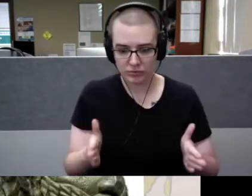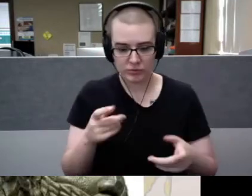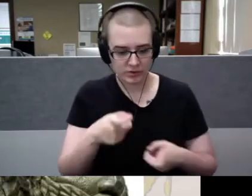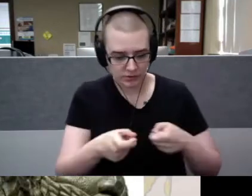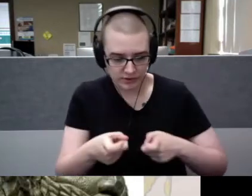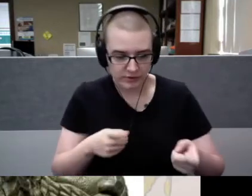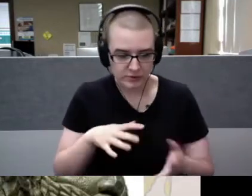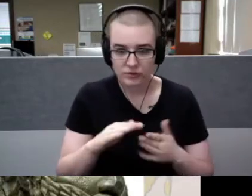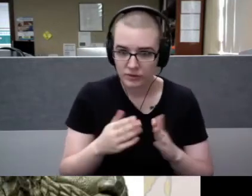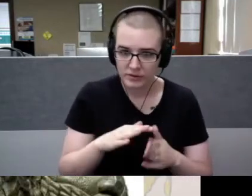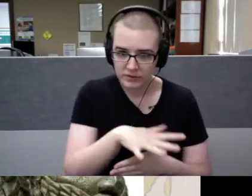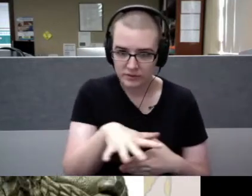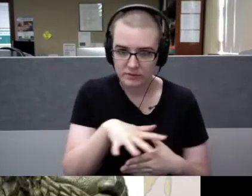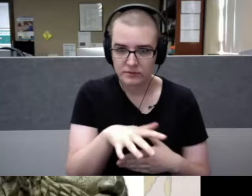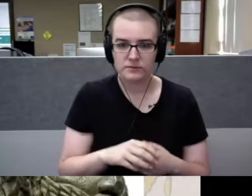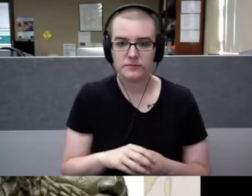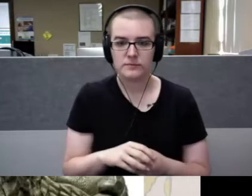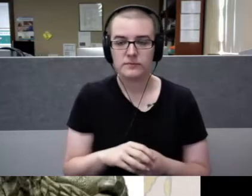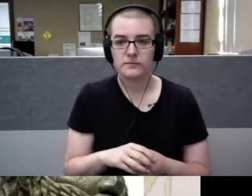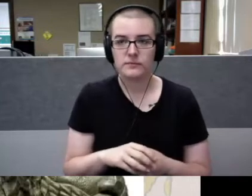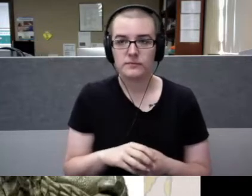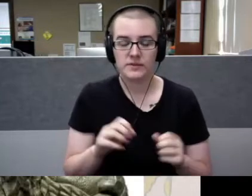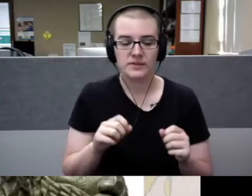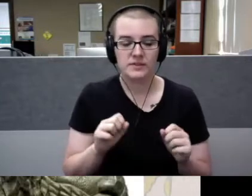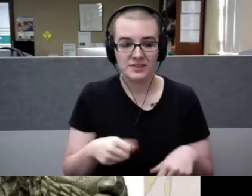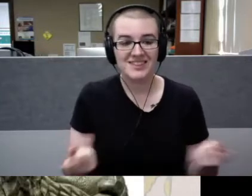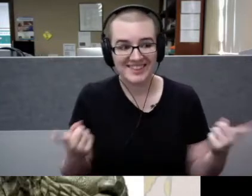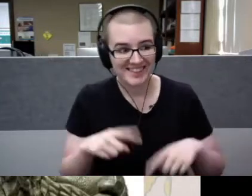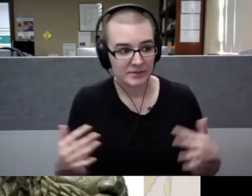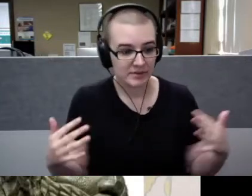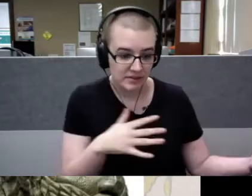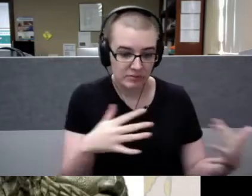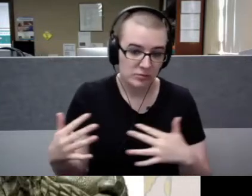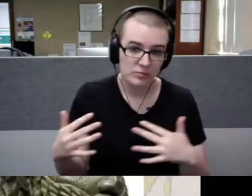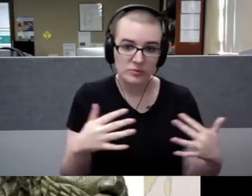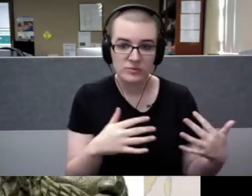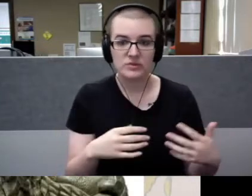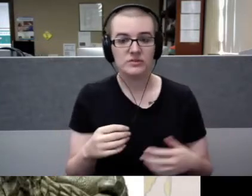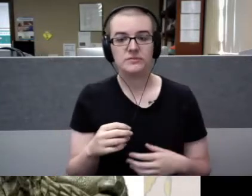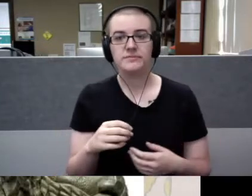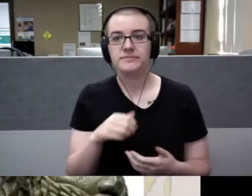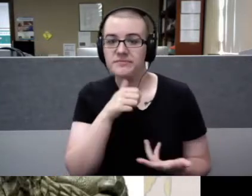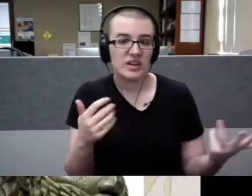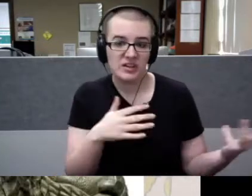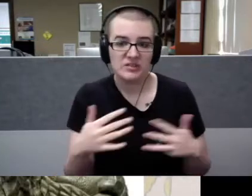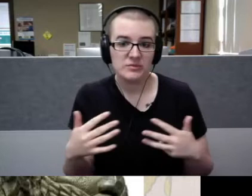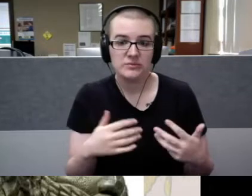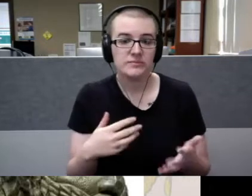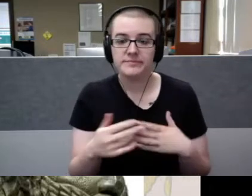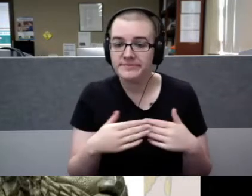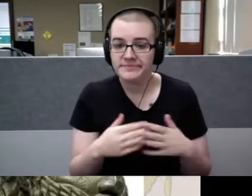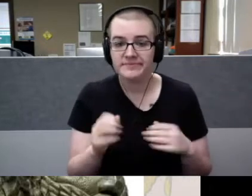happen in a war situation as well. And what we see is the first kingdom in Mesopotamia